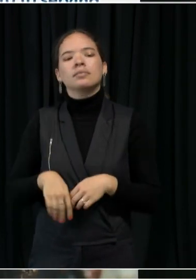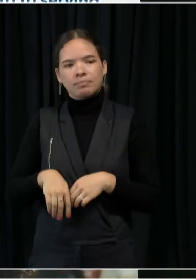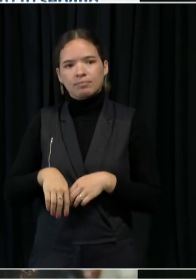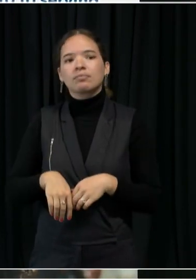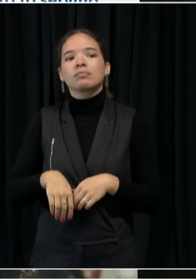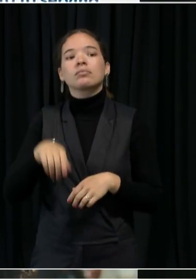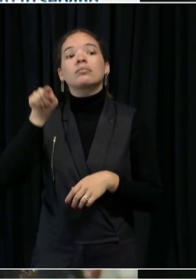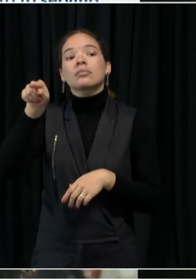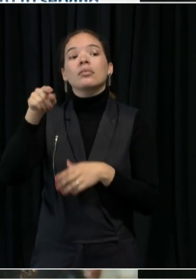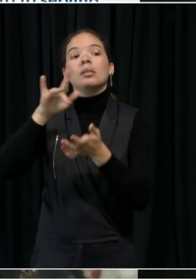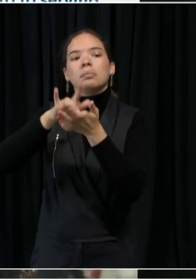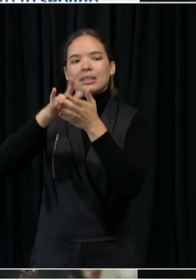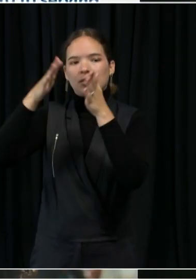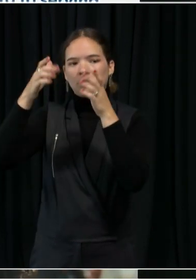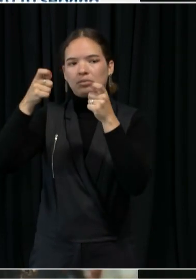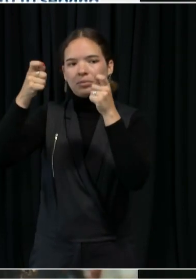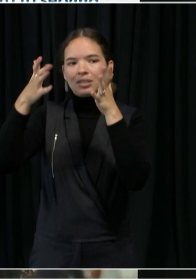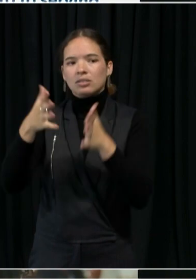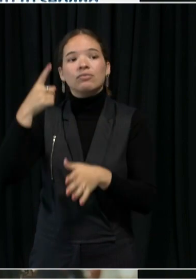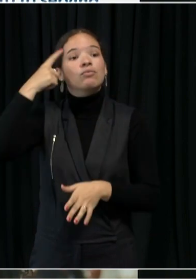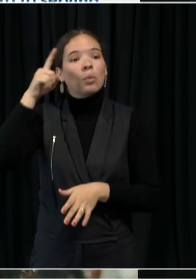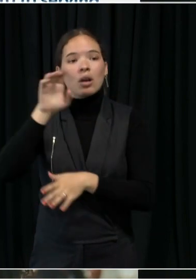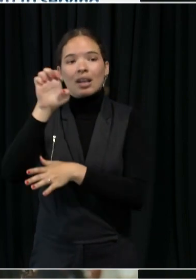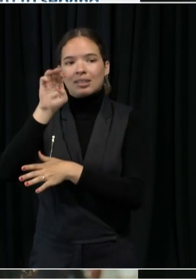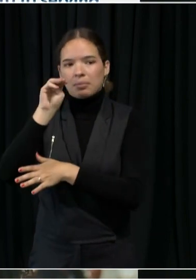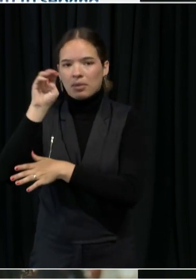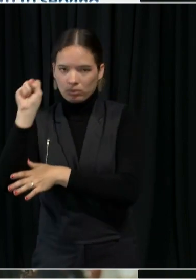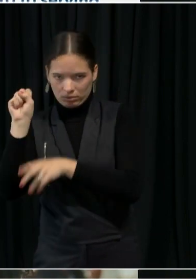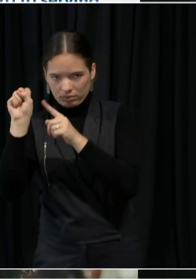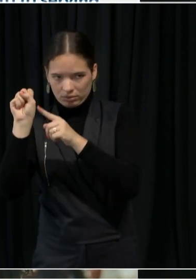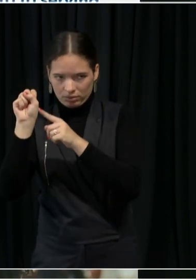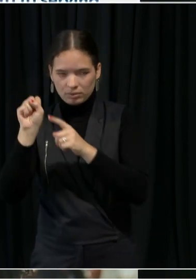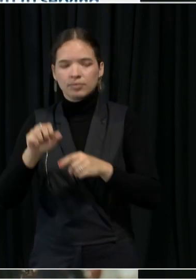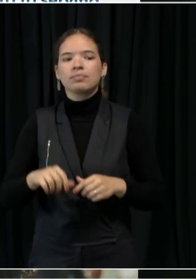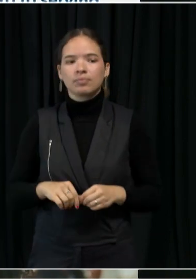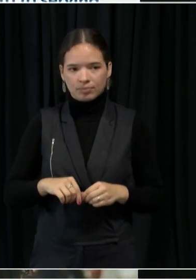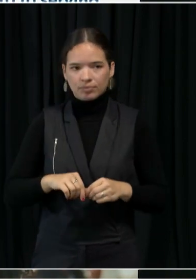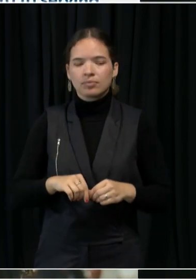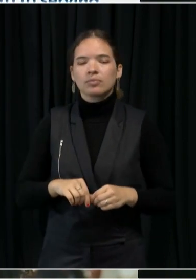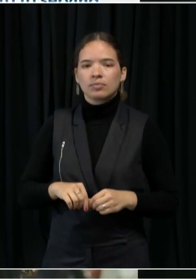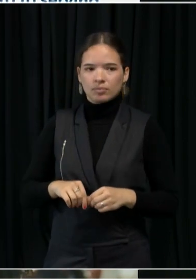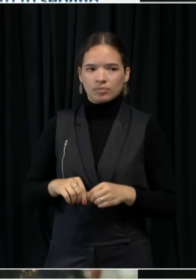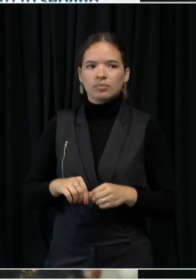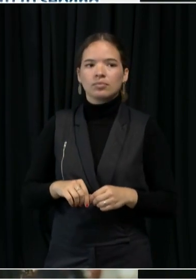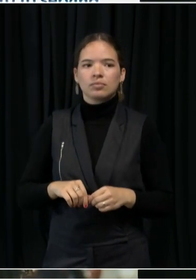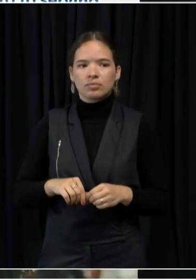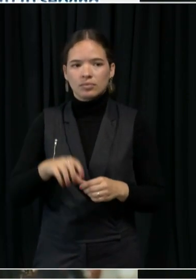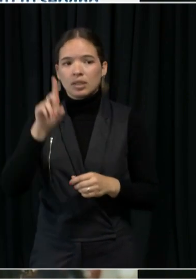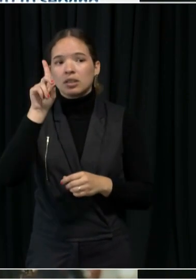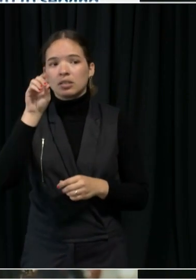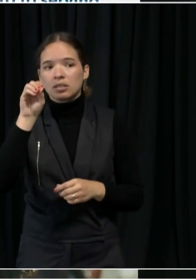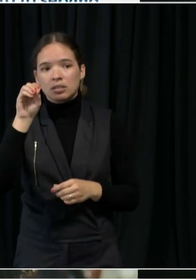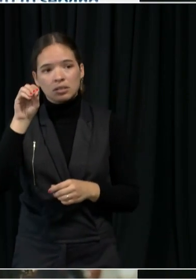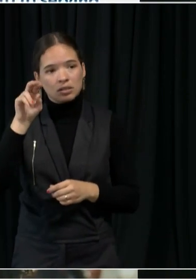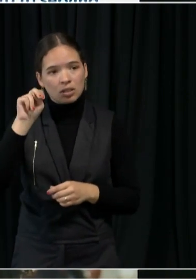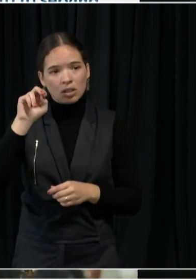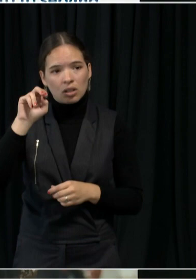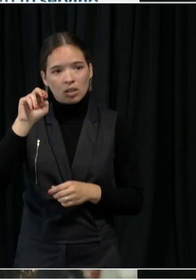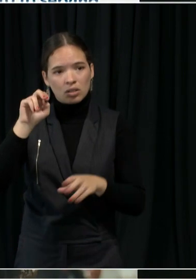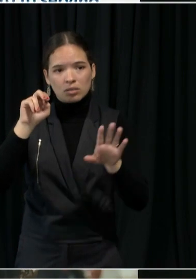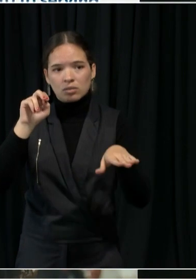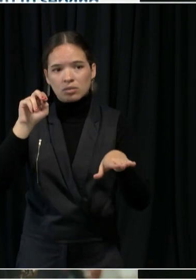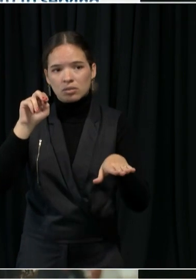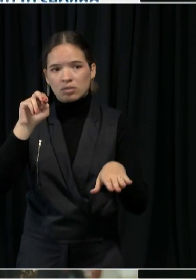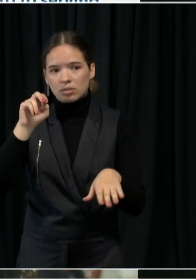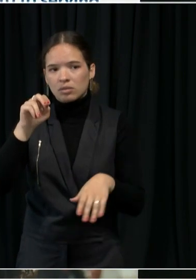Harley Harper, our director of gun violence prevention. Kevin Donahue, the city administrator for the District of Columbia